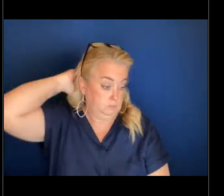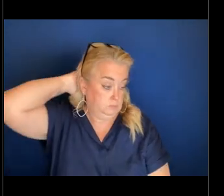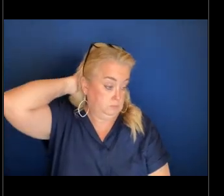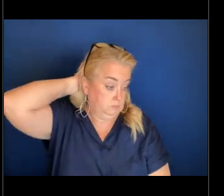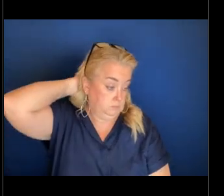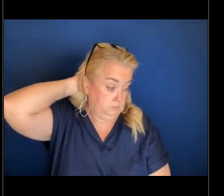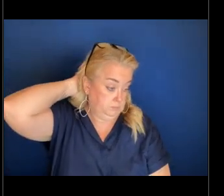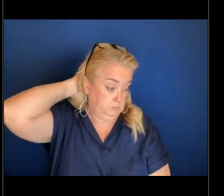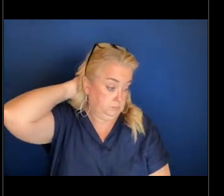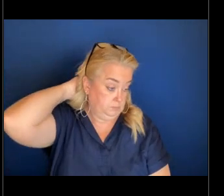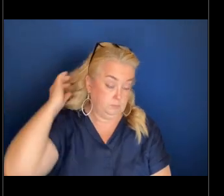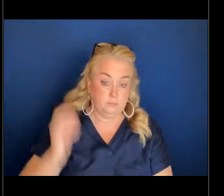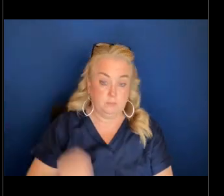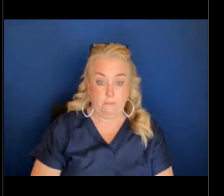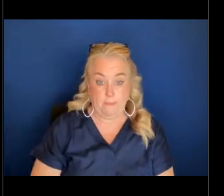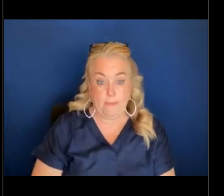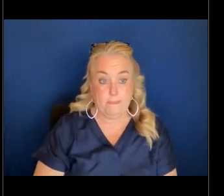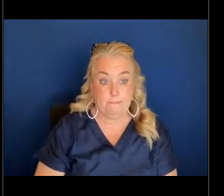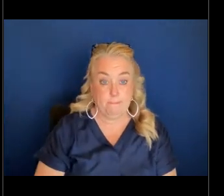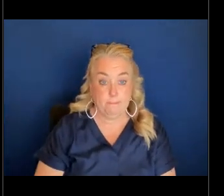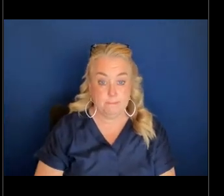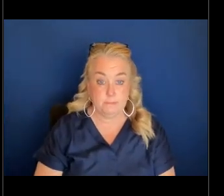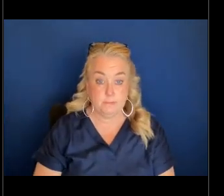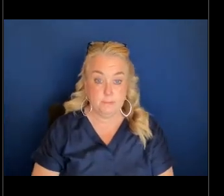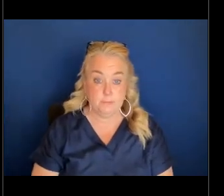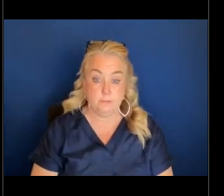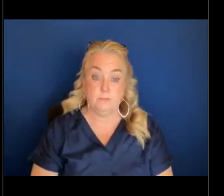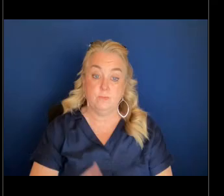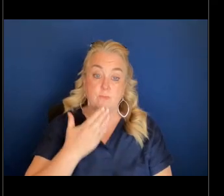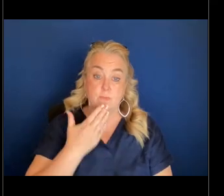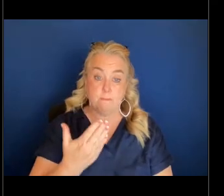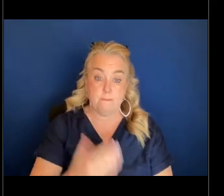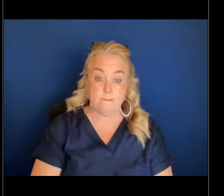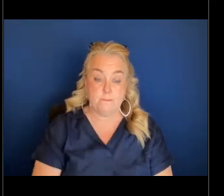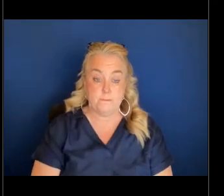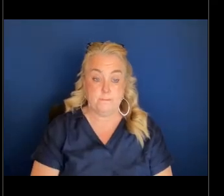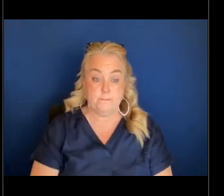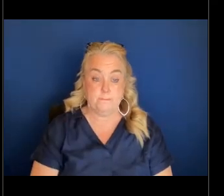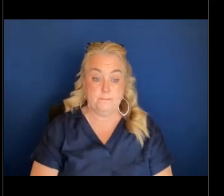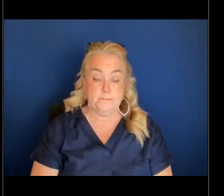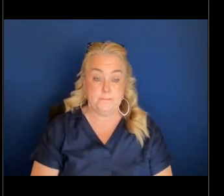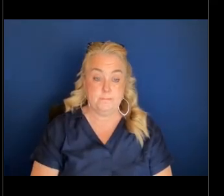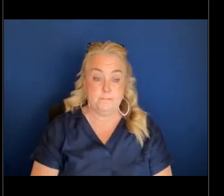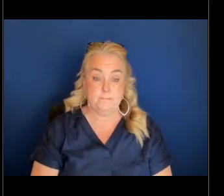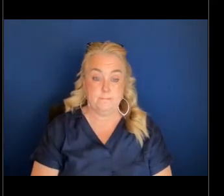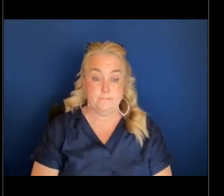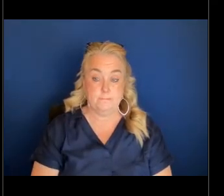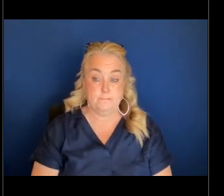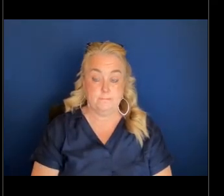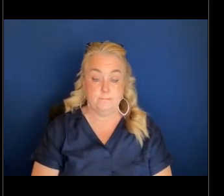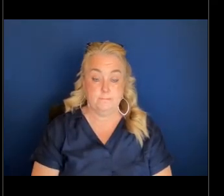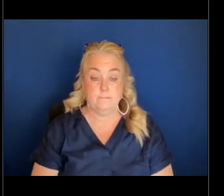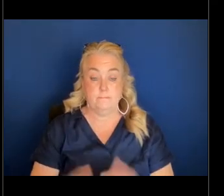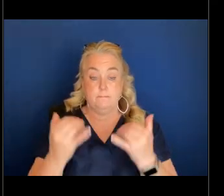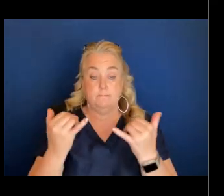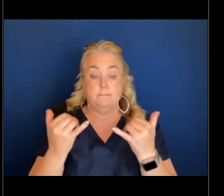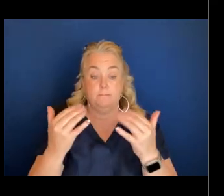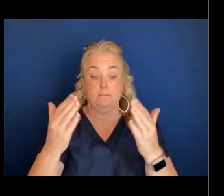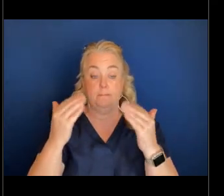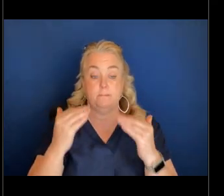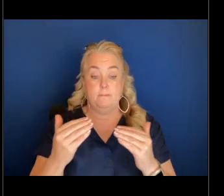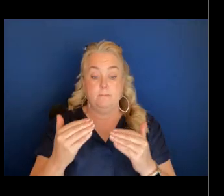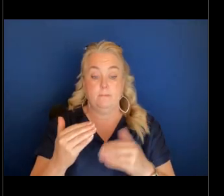All right, go ahead and close this poll. Thank you so much. And that actually leads us into our